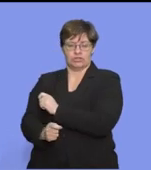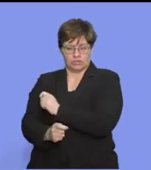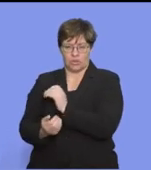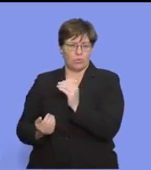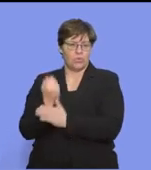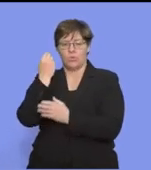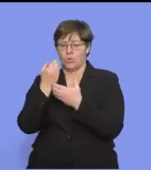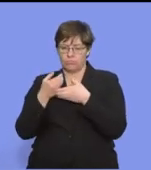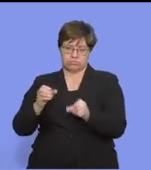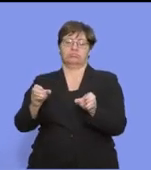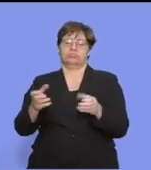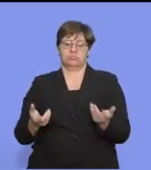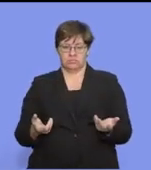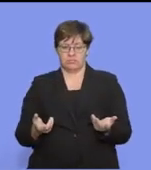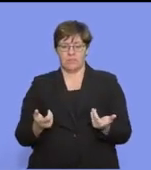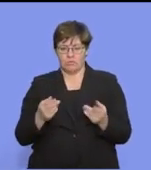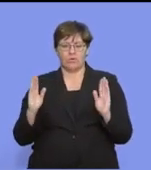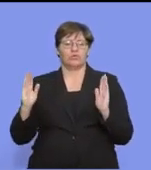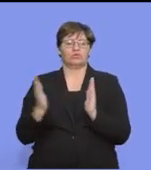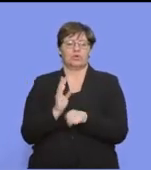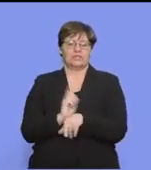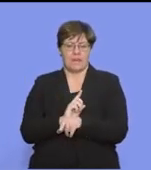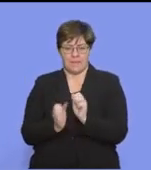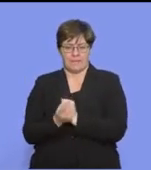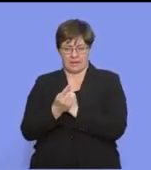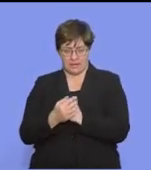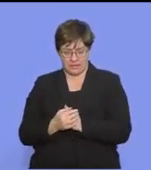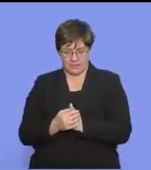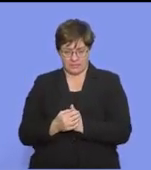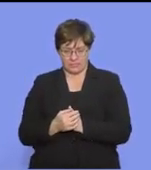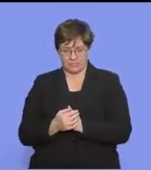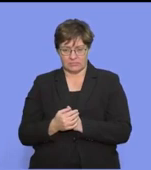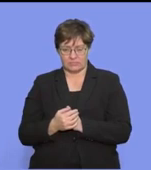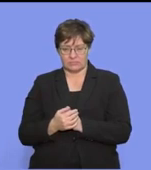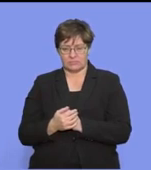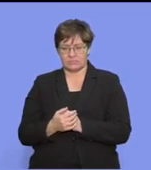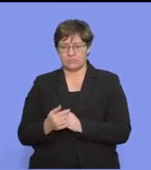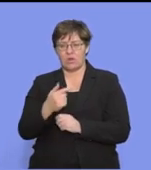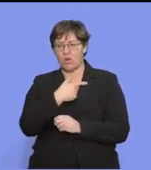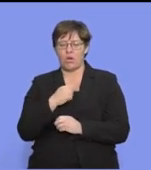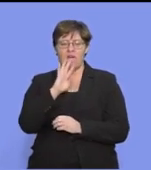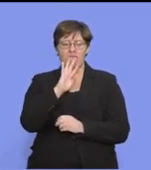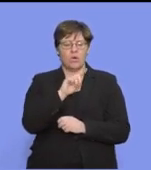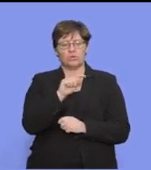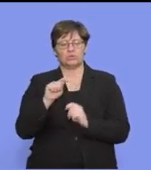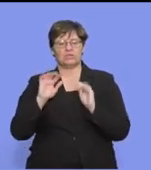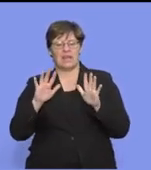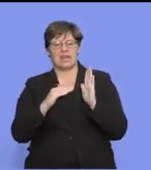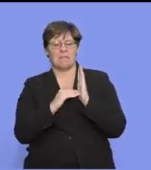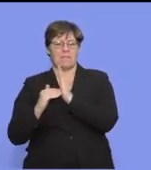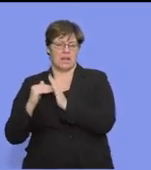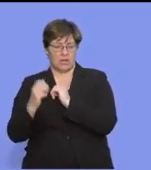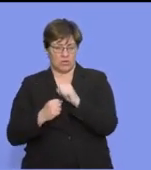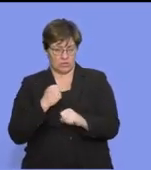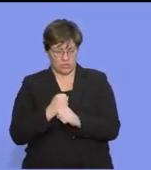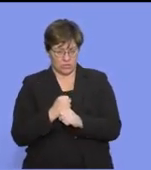occasional rapid formation of new species. So it would be a much shorter period of time. Because here you can see it's the